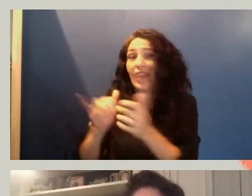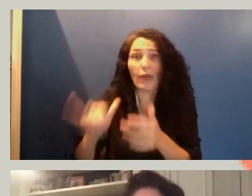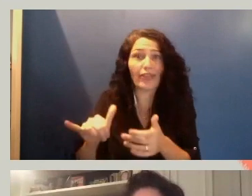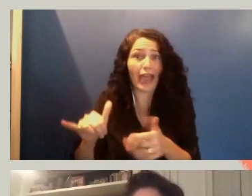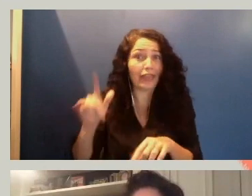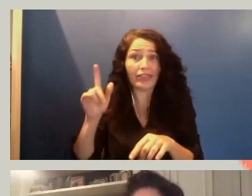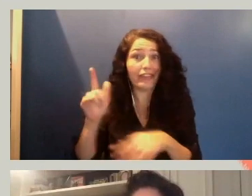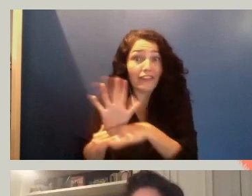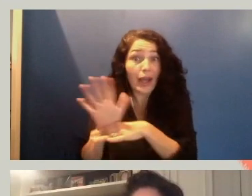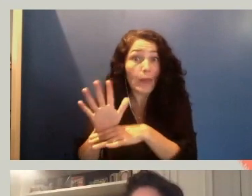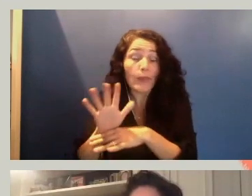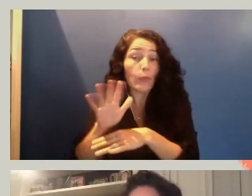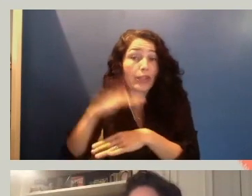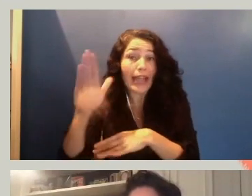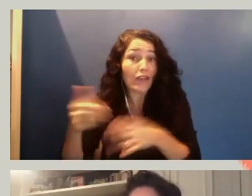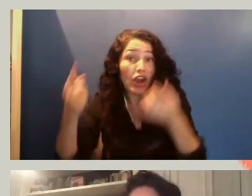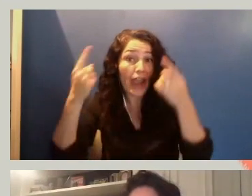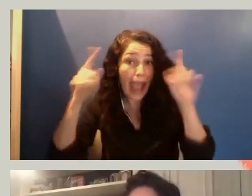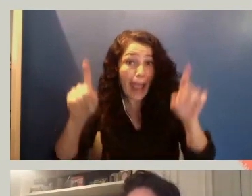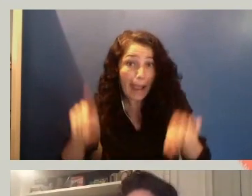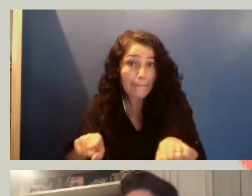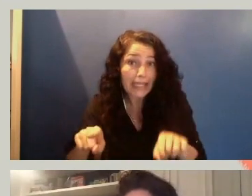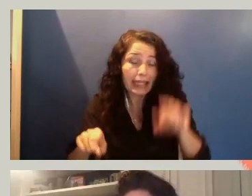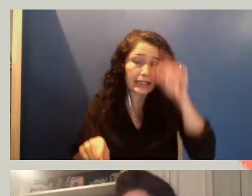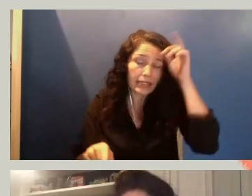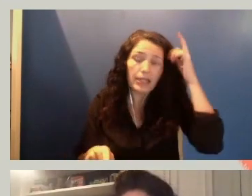so I think, I know